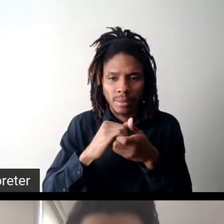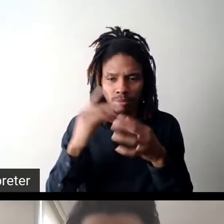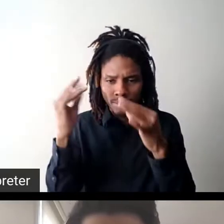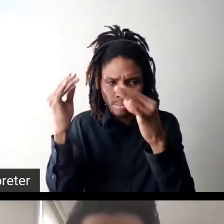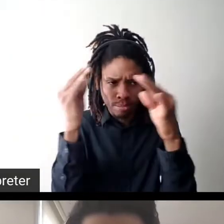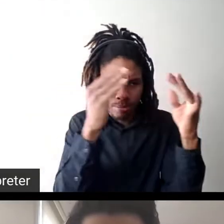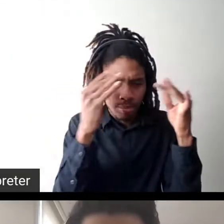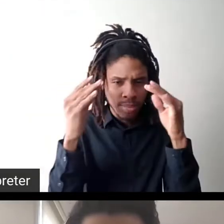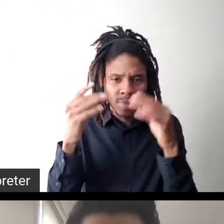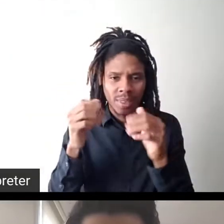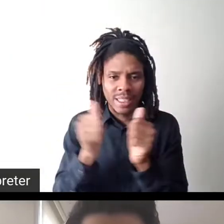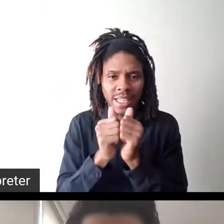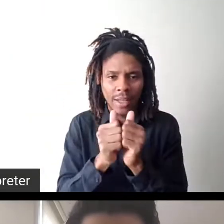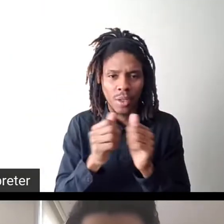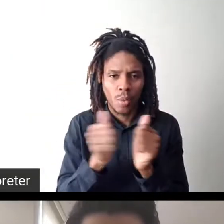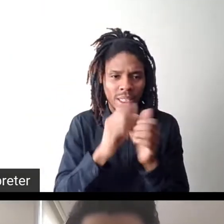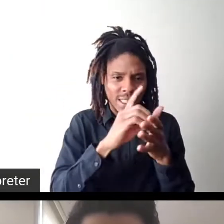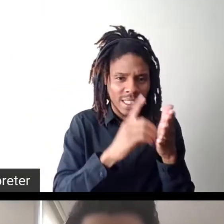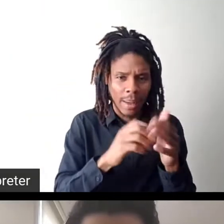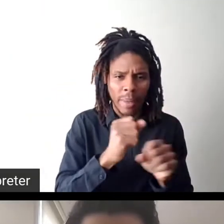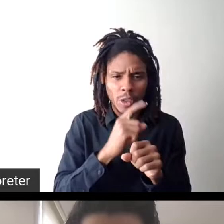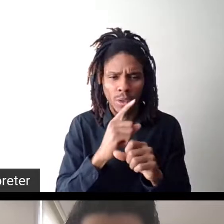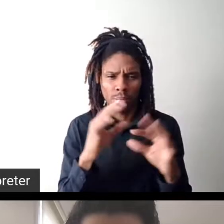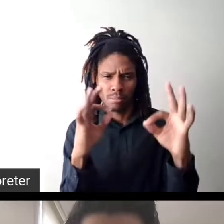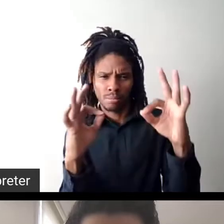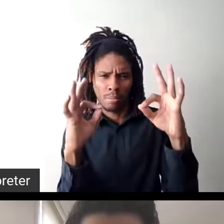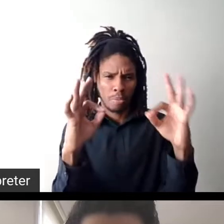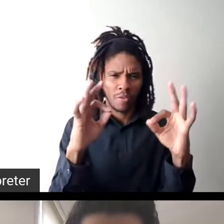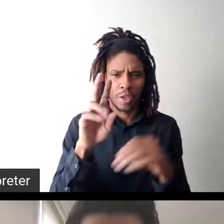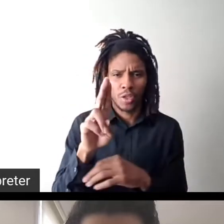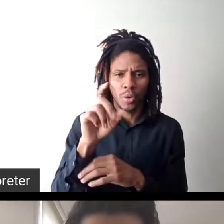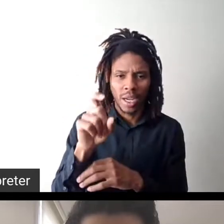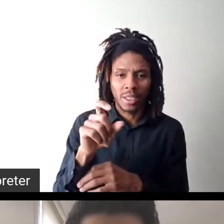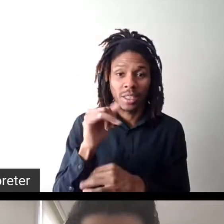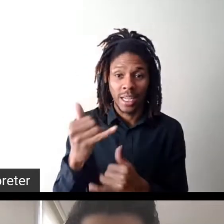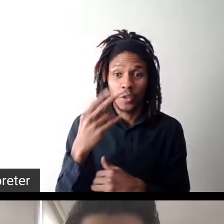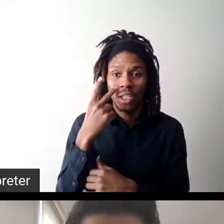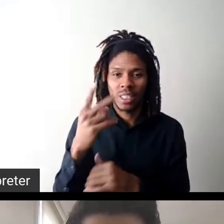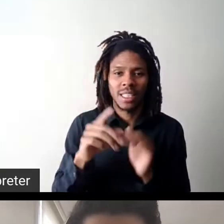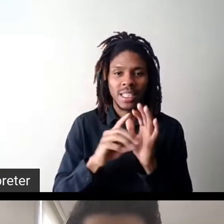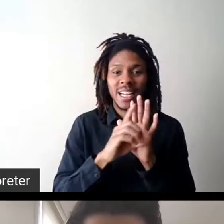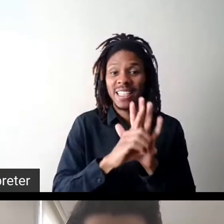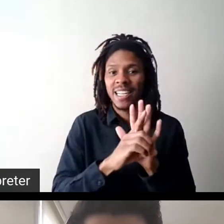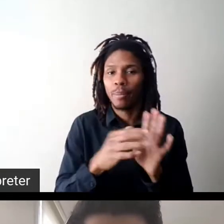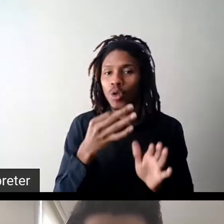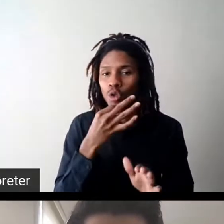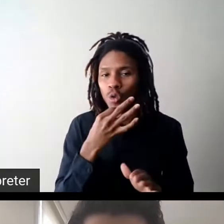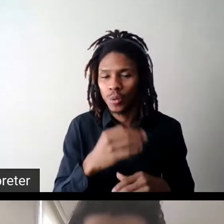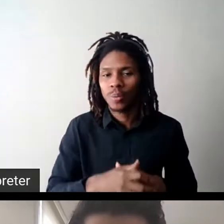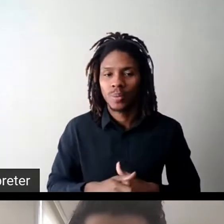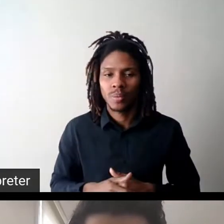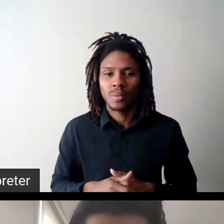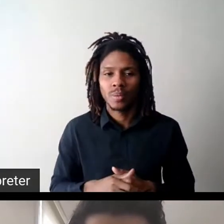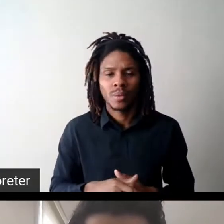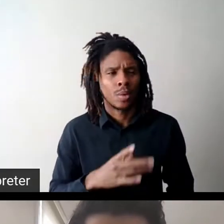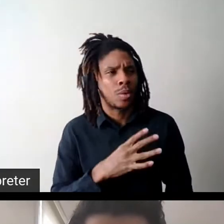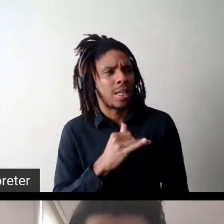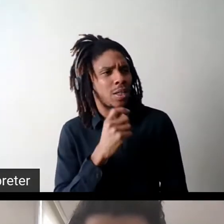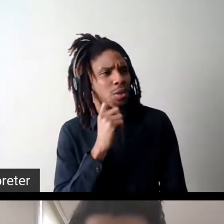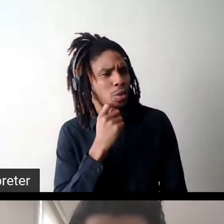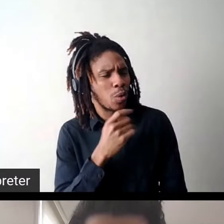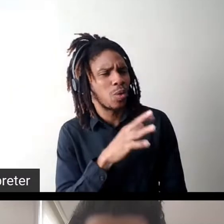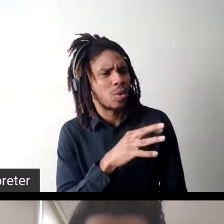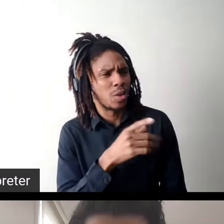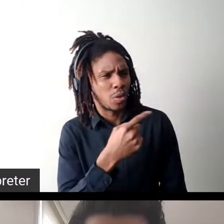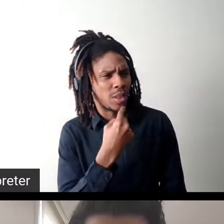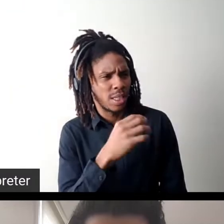counterparts to really create pixel perfect UX. And we can kind of see that in a demo in a bit if we want. That's pretty cool. So if I understand correctly, it